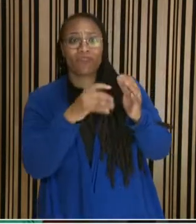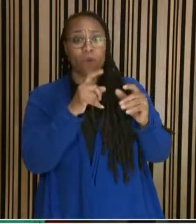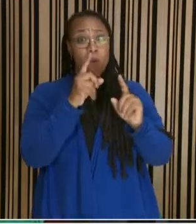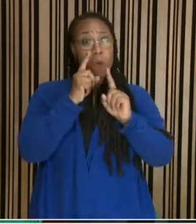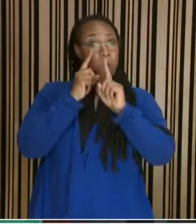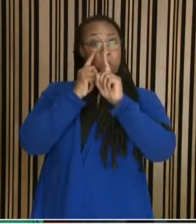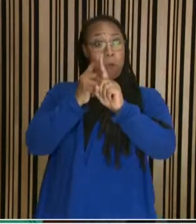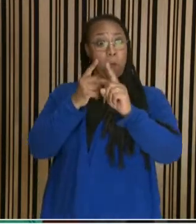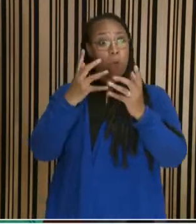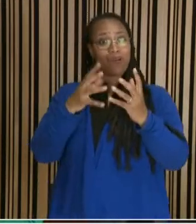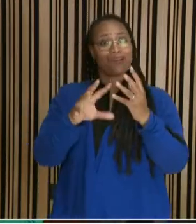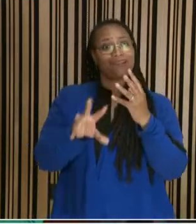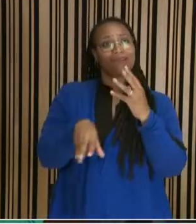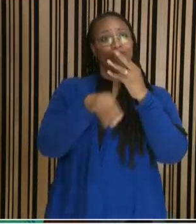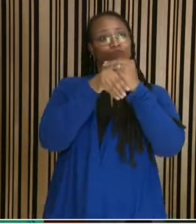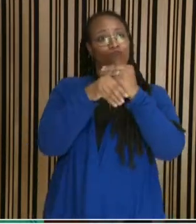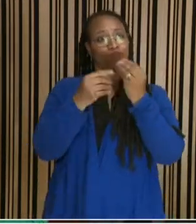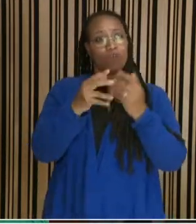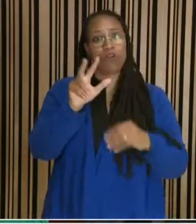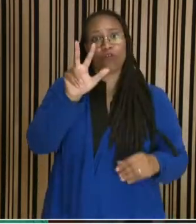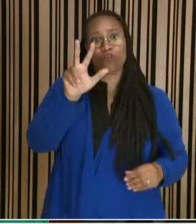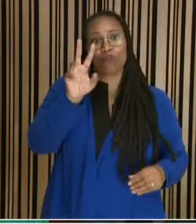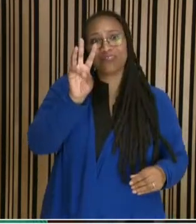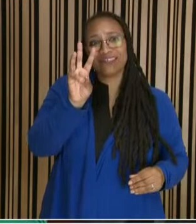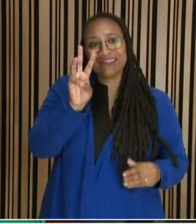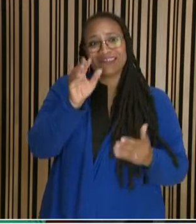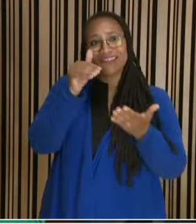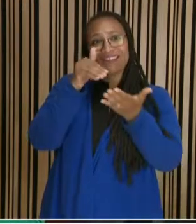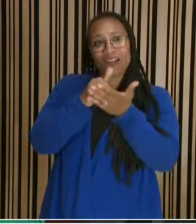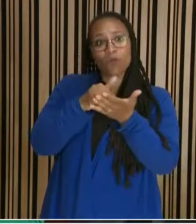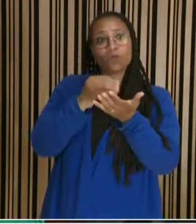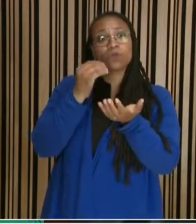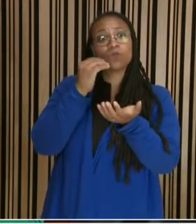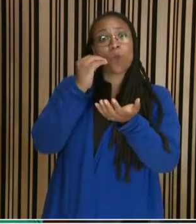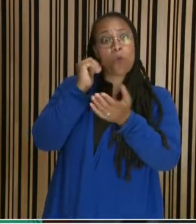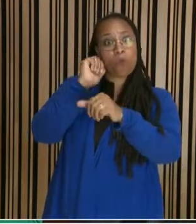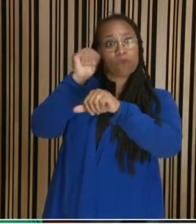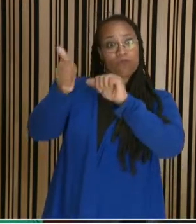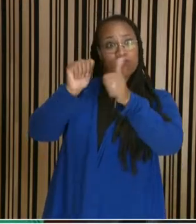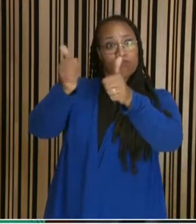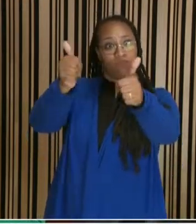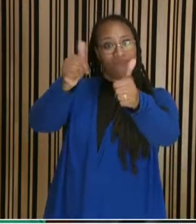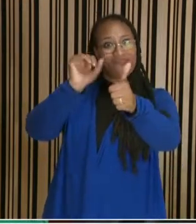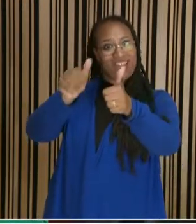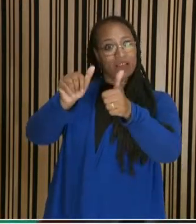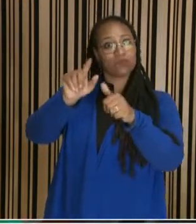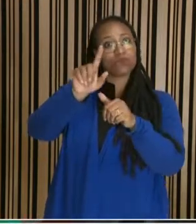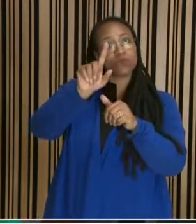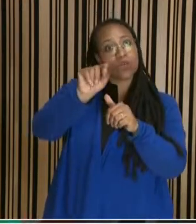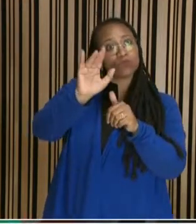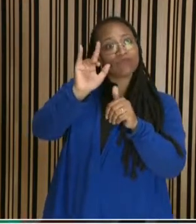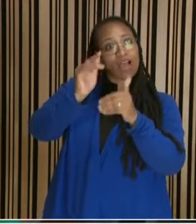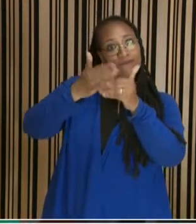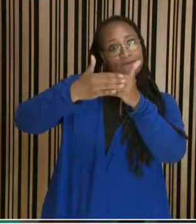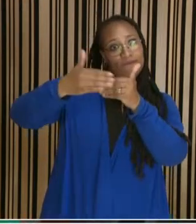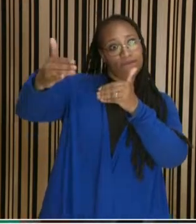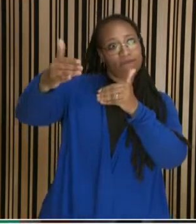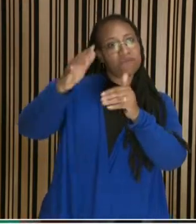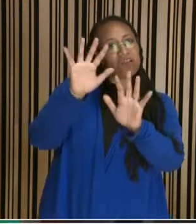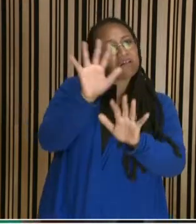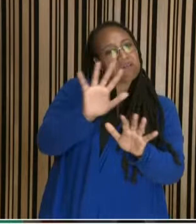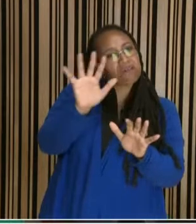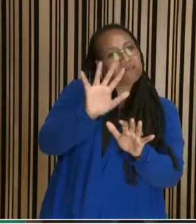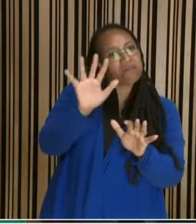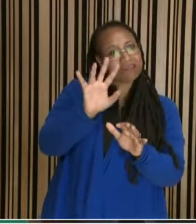2025, 12,000 of them affordable. We're about 70% of the way on the affordability goal. This will help get us a little bit